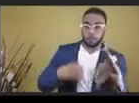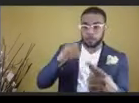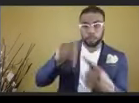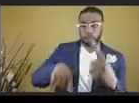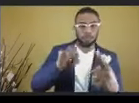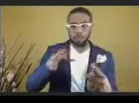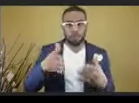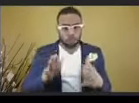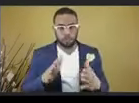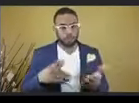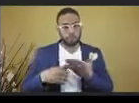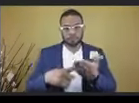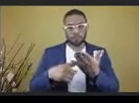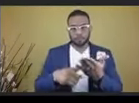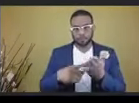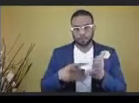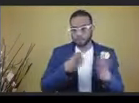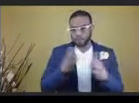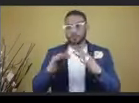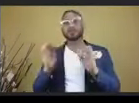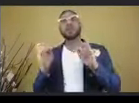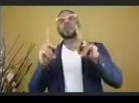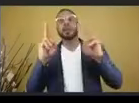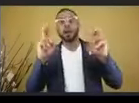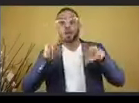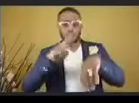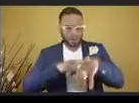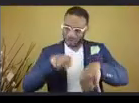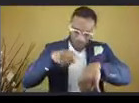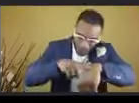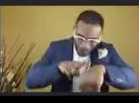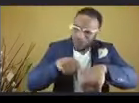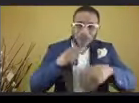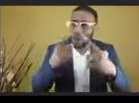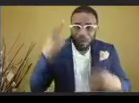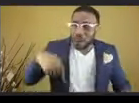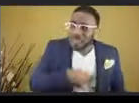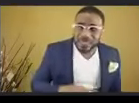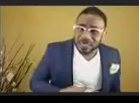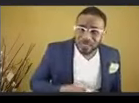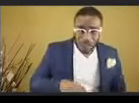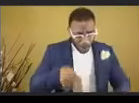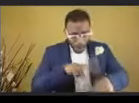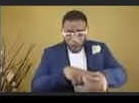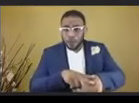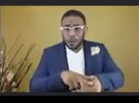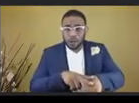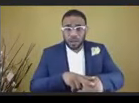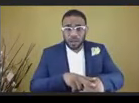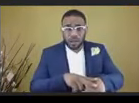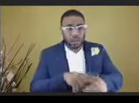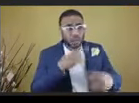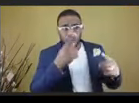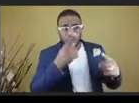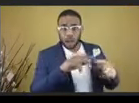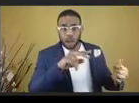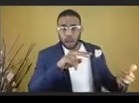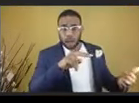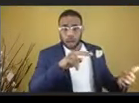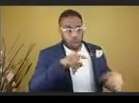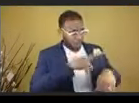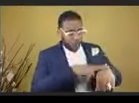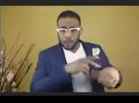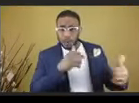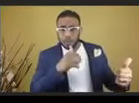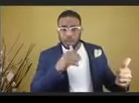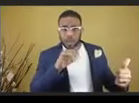the conversation to be, let's go back to normal. Normal didn't work for us. Normal was Trayvon Martin. Normal was